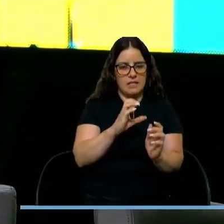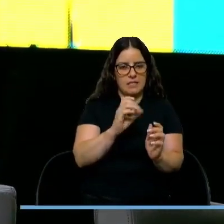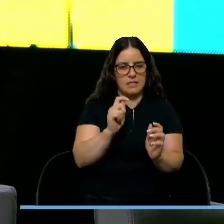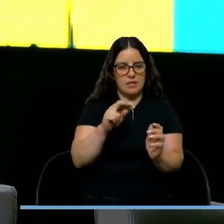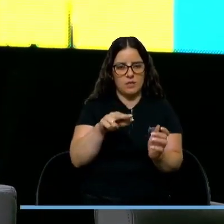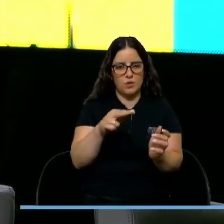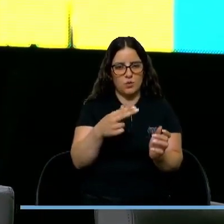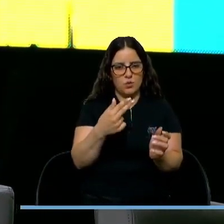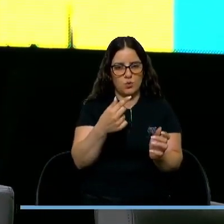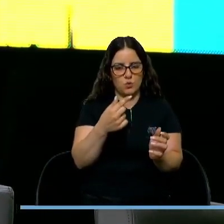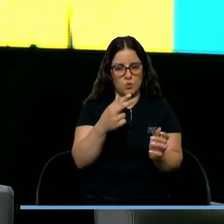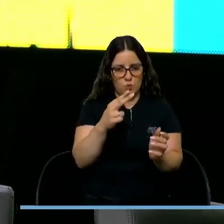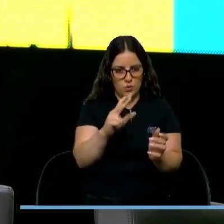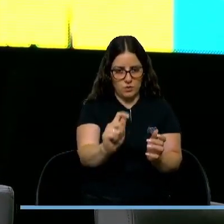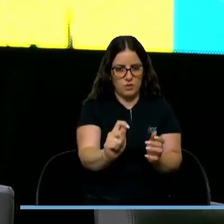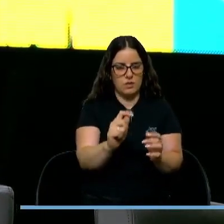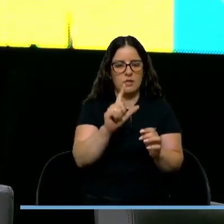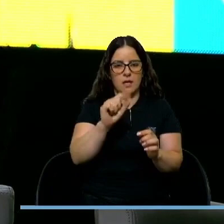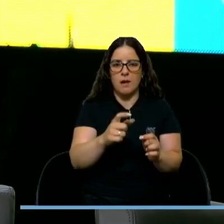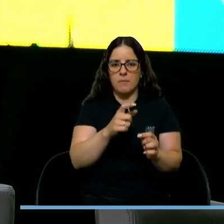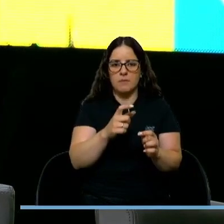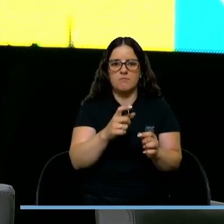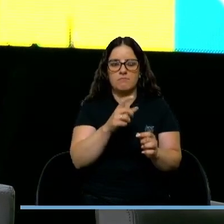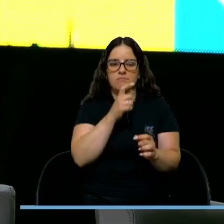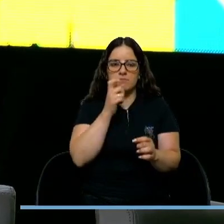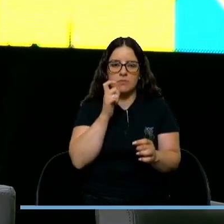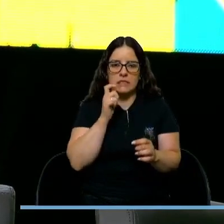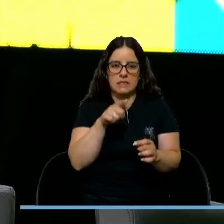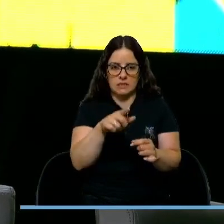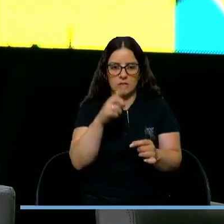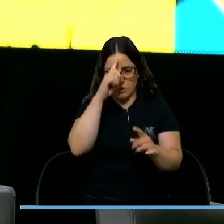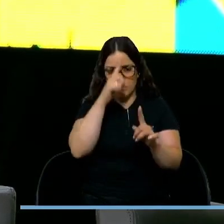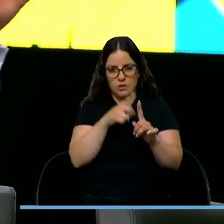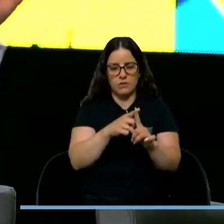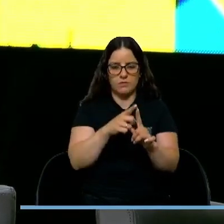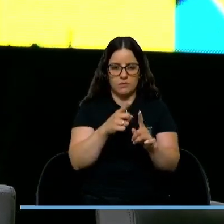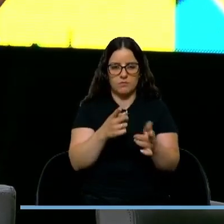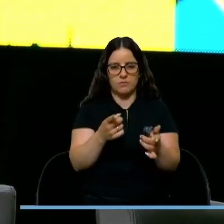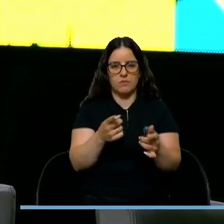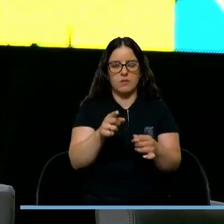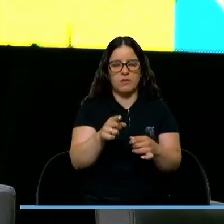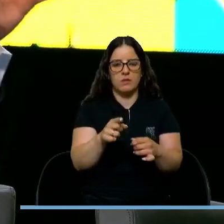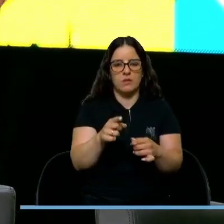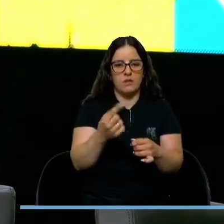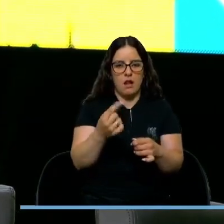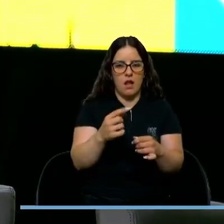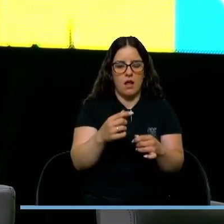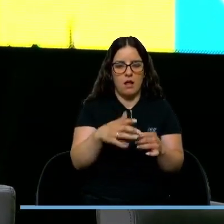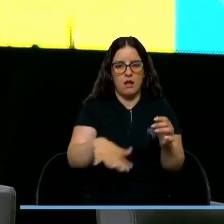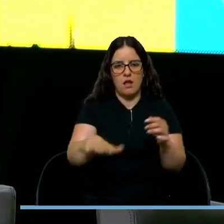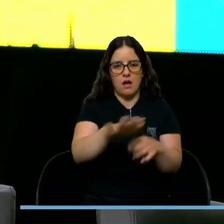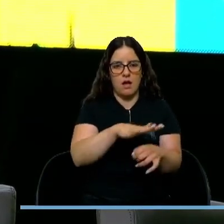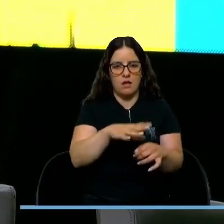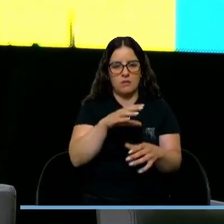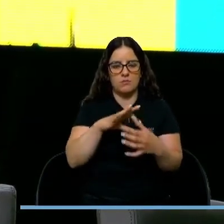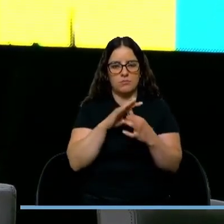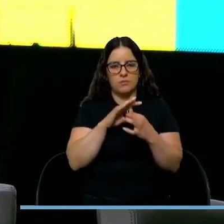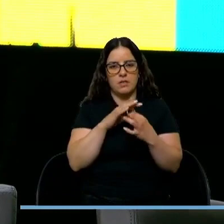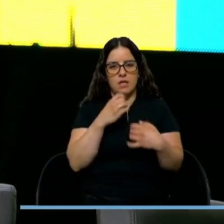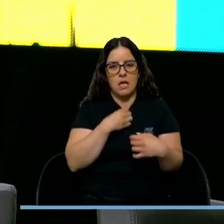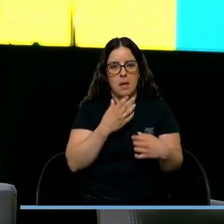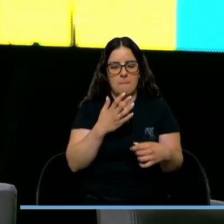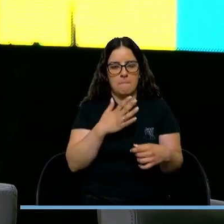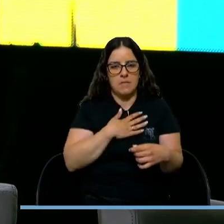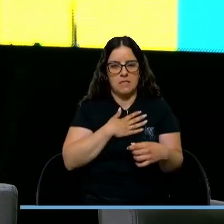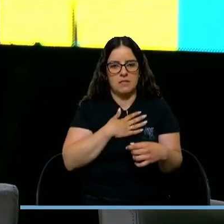Accenture also is committed to these objectives. Of course, there are sectors and within those companies